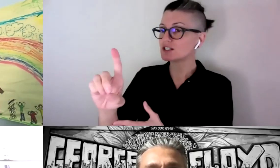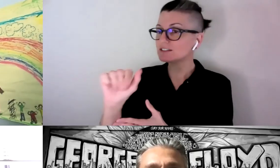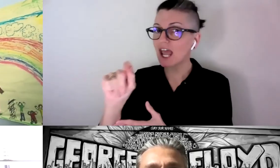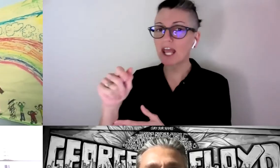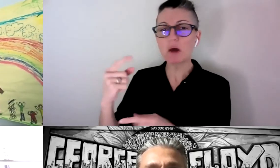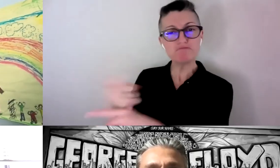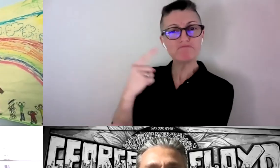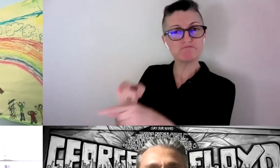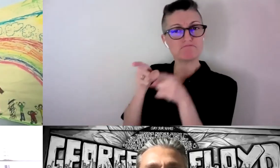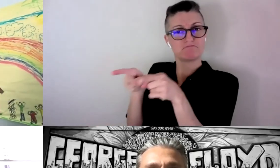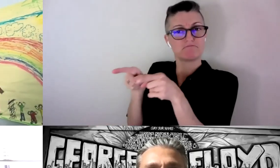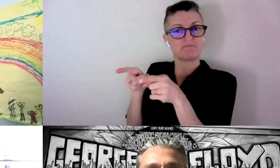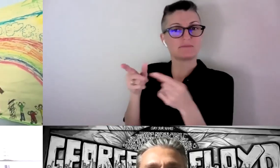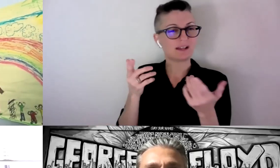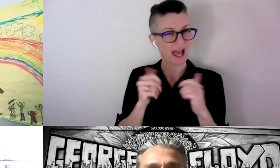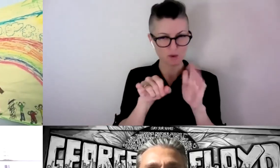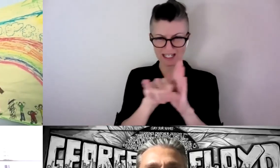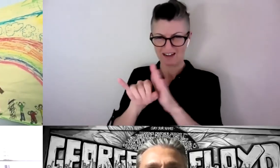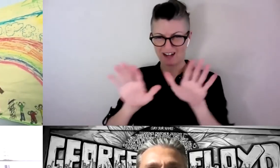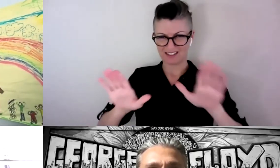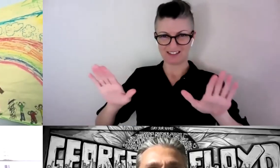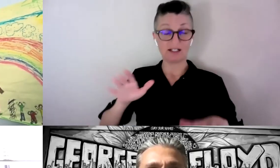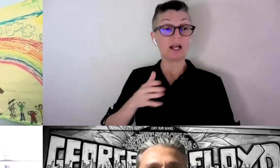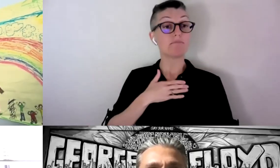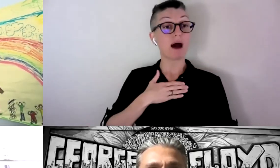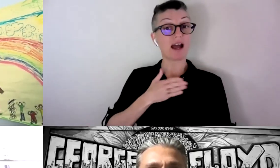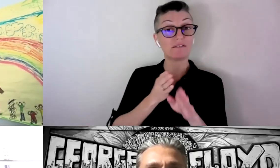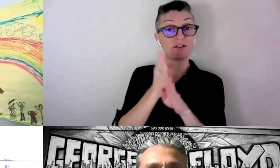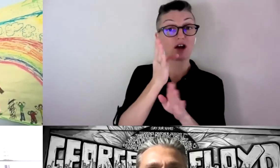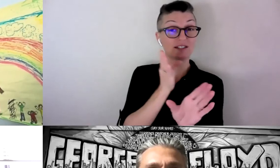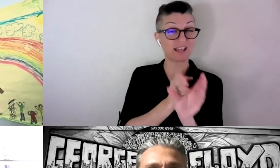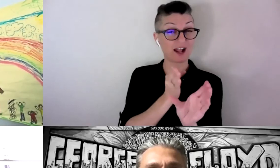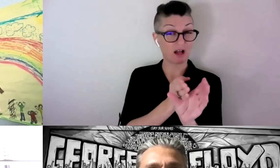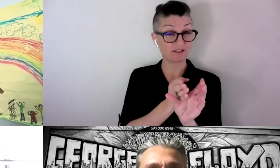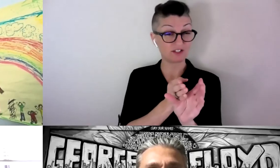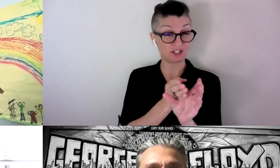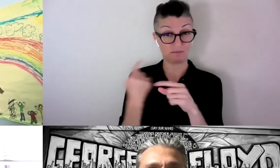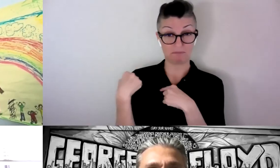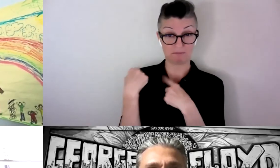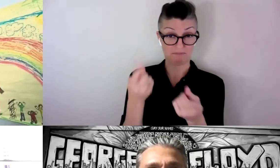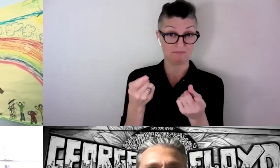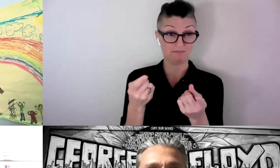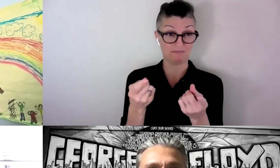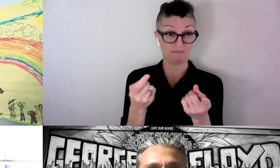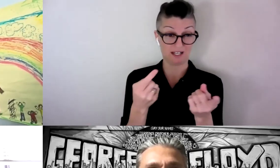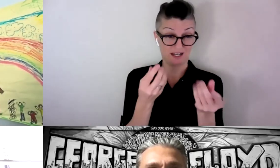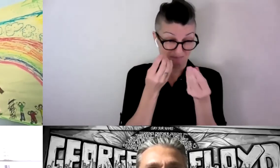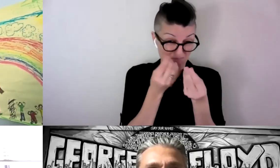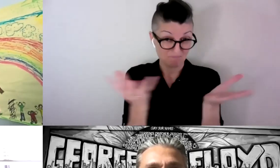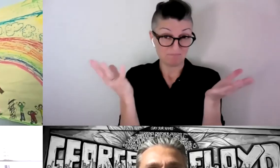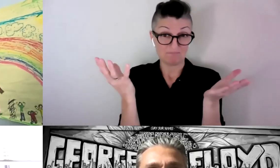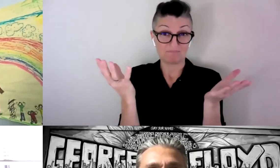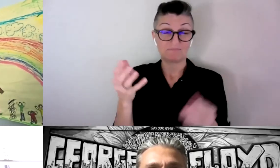least, in my field of psychology, as I alluded to earlier, we really are very,